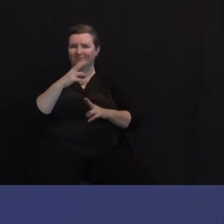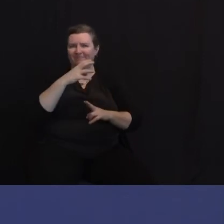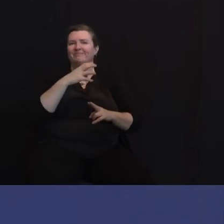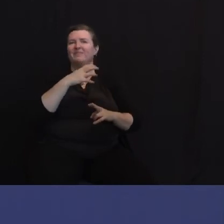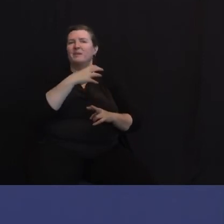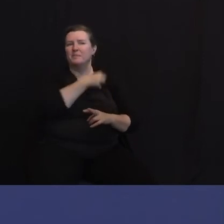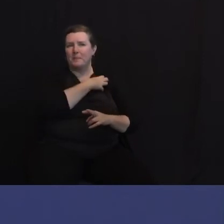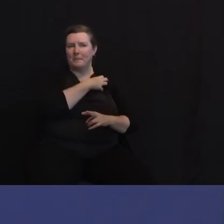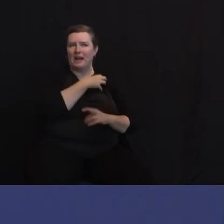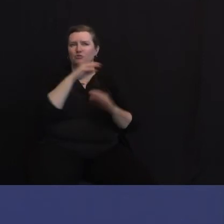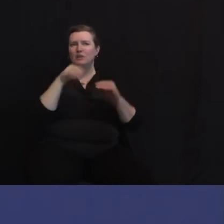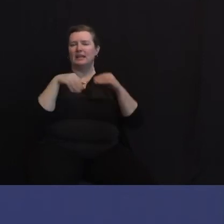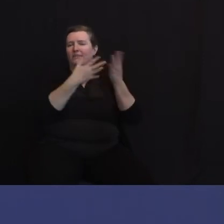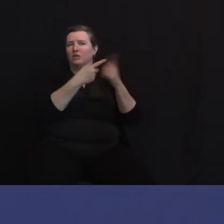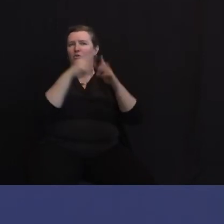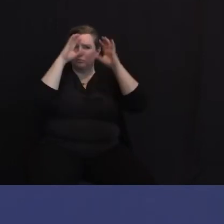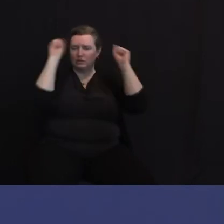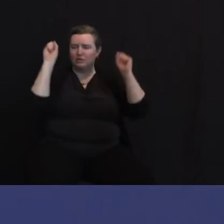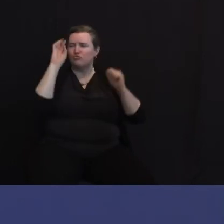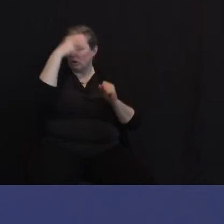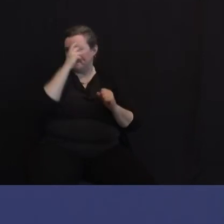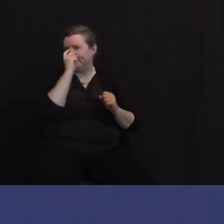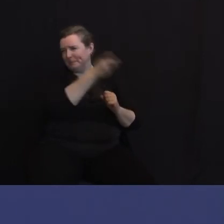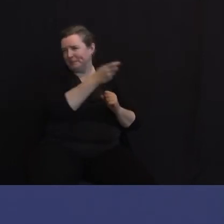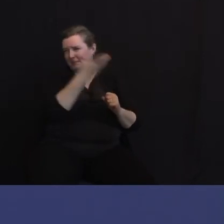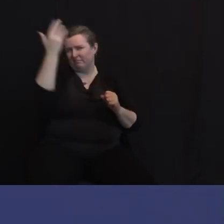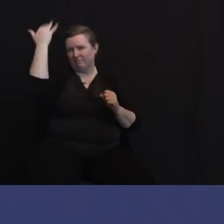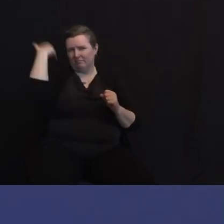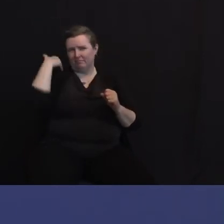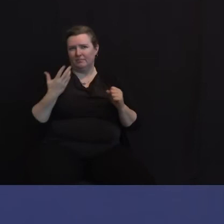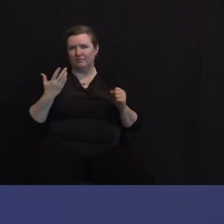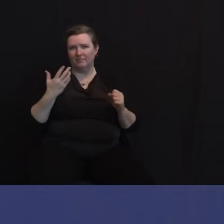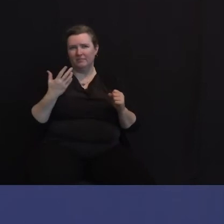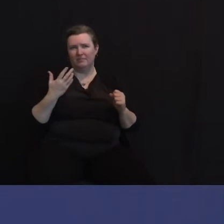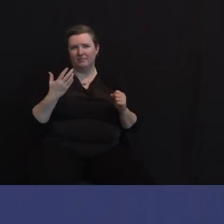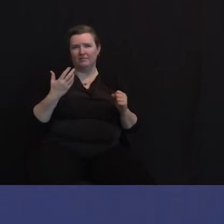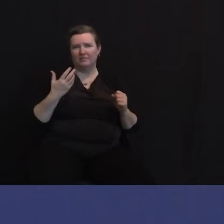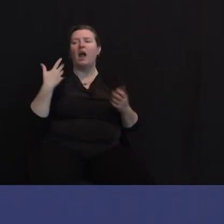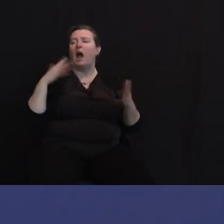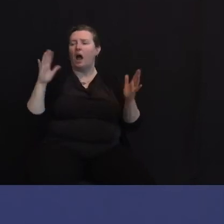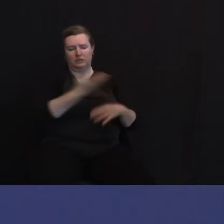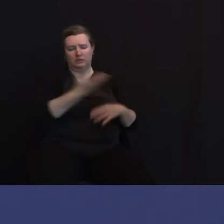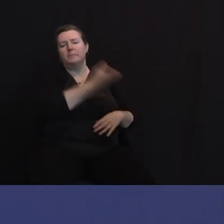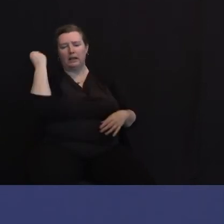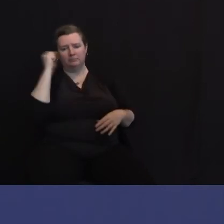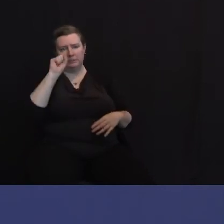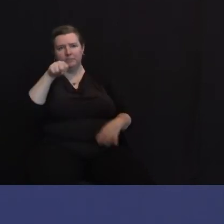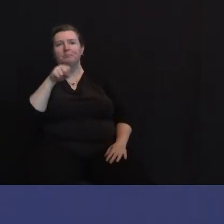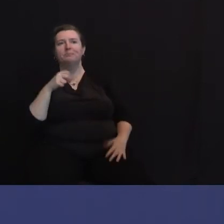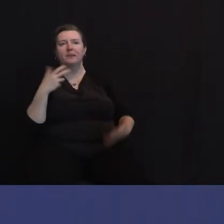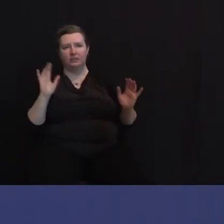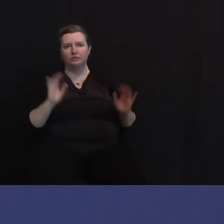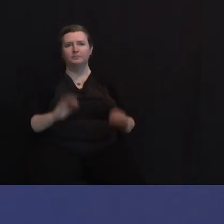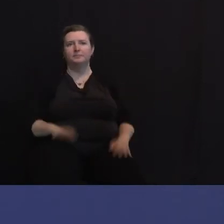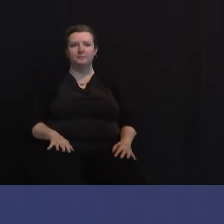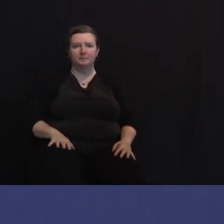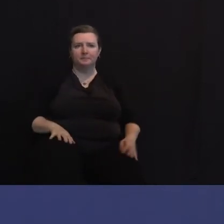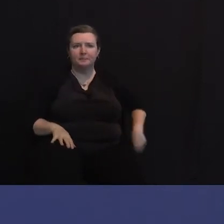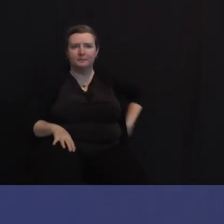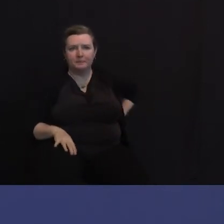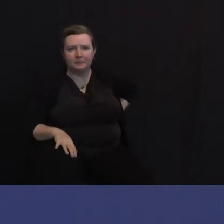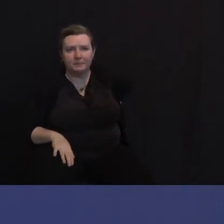I'll let Pat answer that last one. And I think you put a statement out already about this, right? So give me 1 second on that. But let